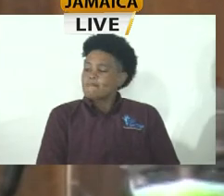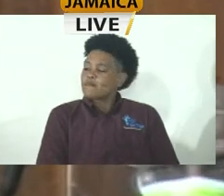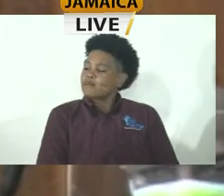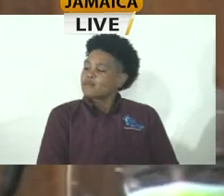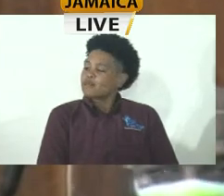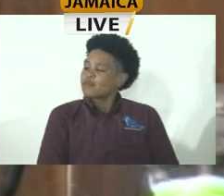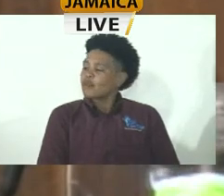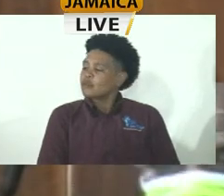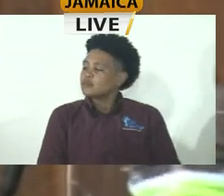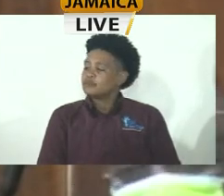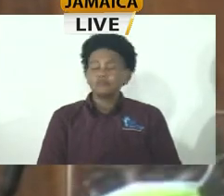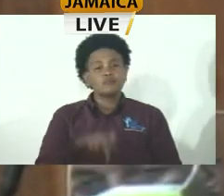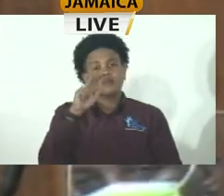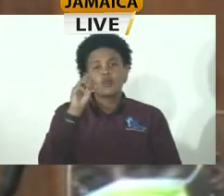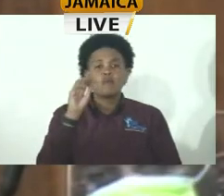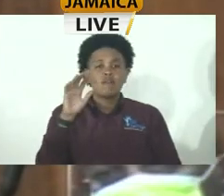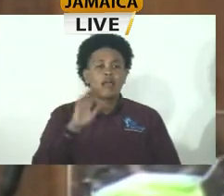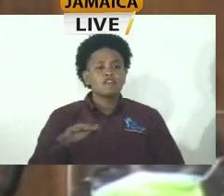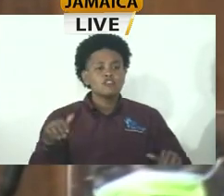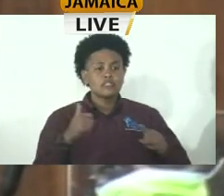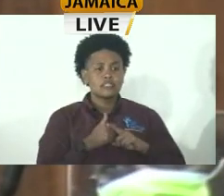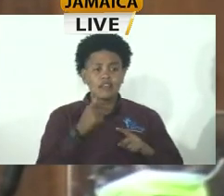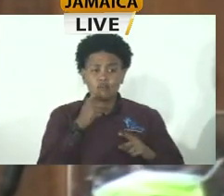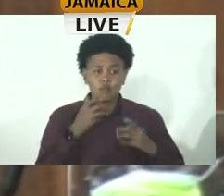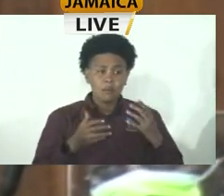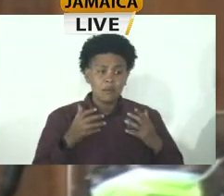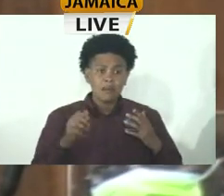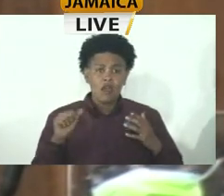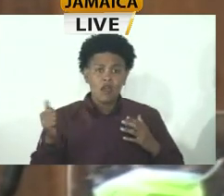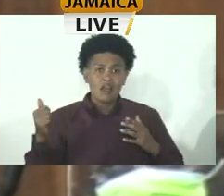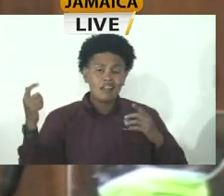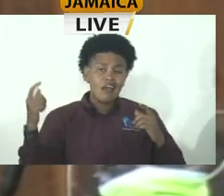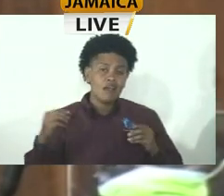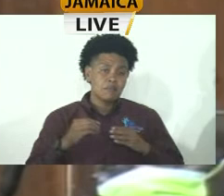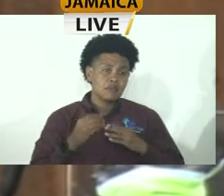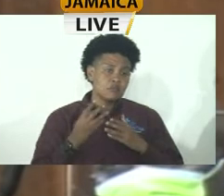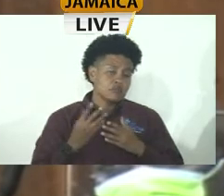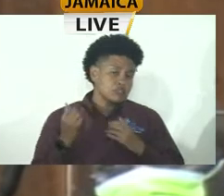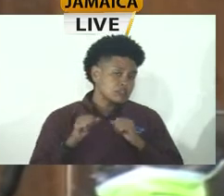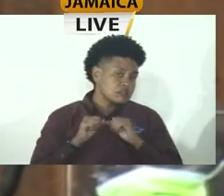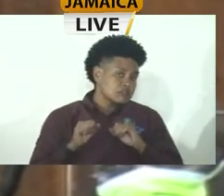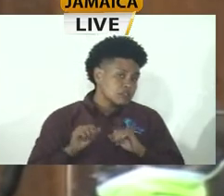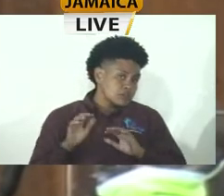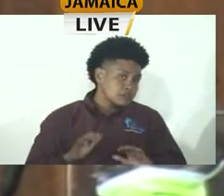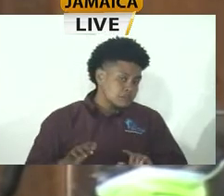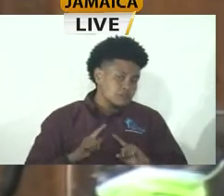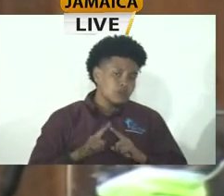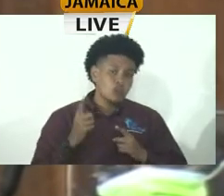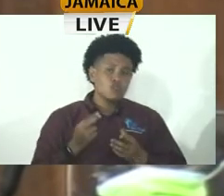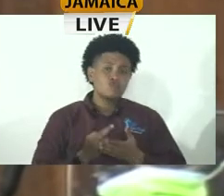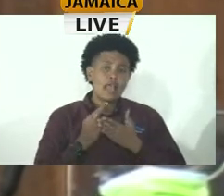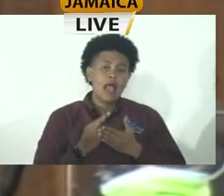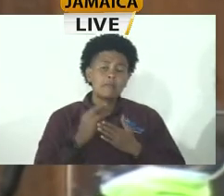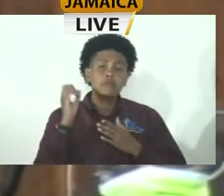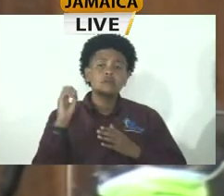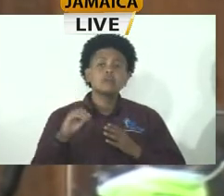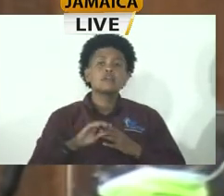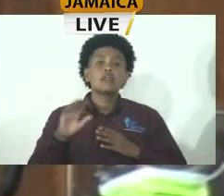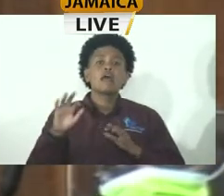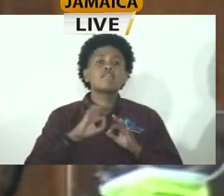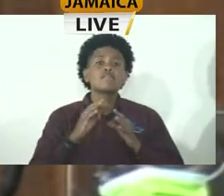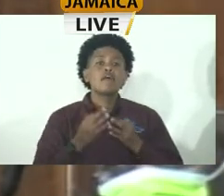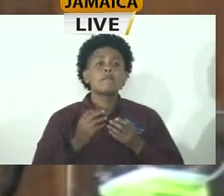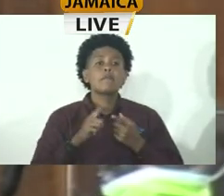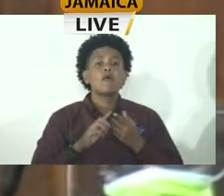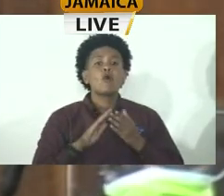305 children who might have otherwise ended up in the penal system are being rehabilitated into their families and